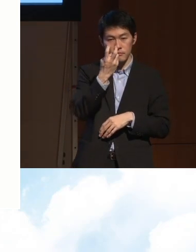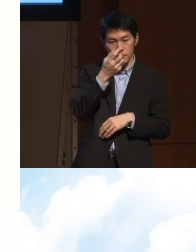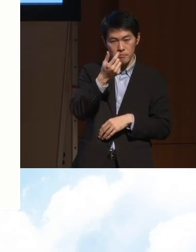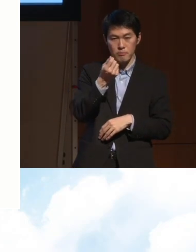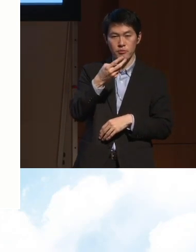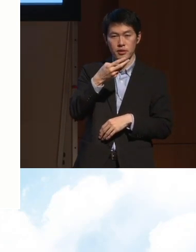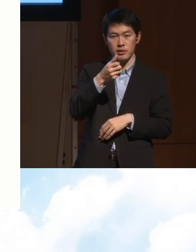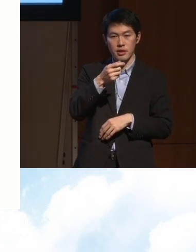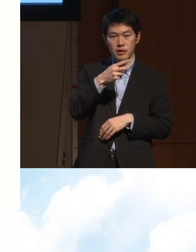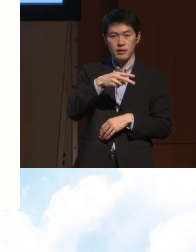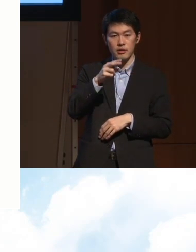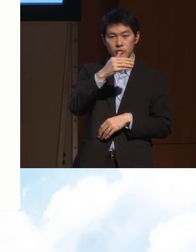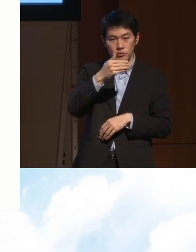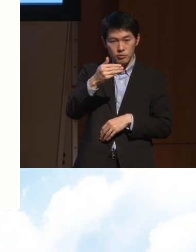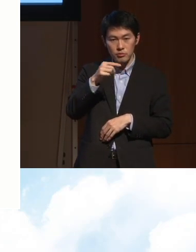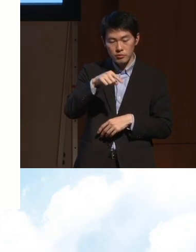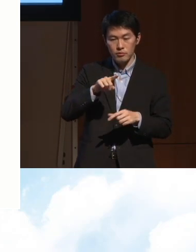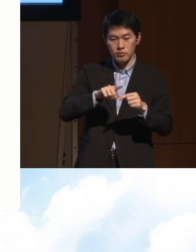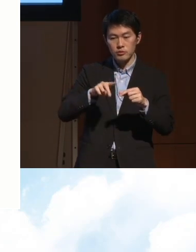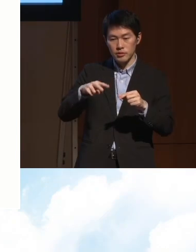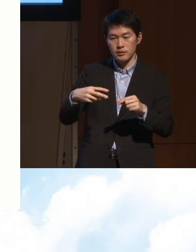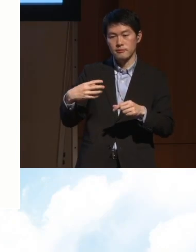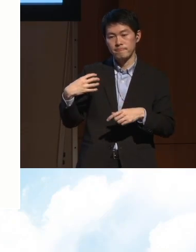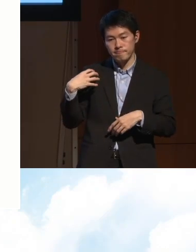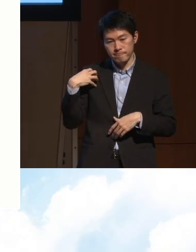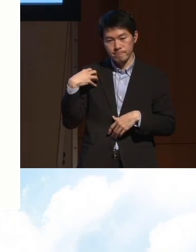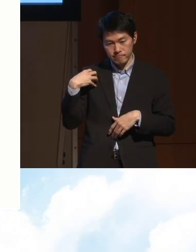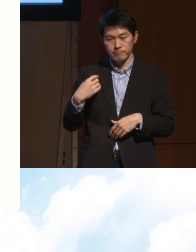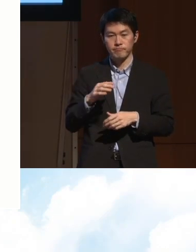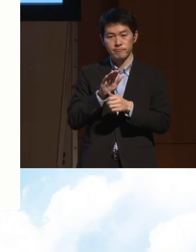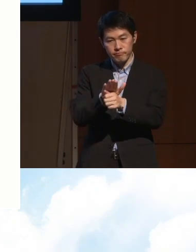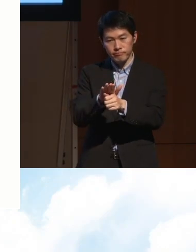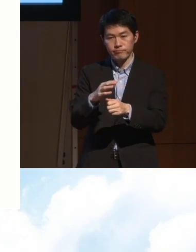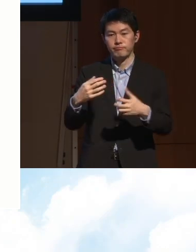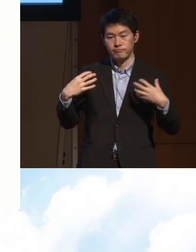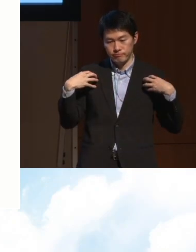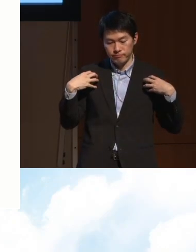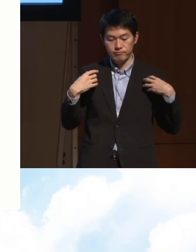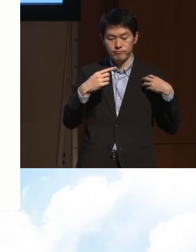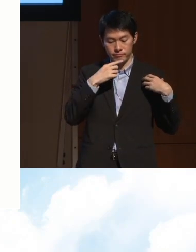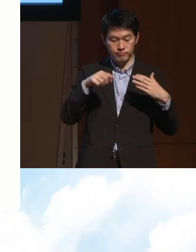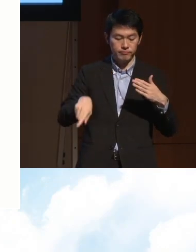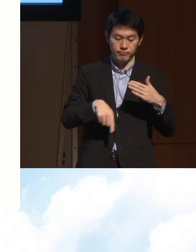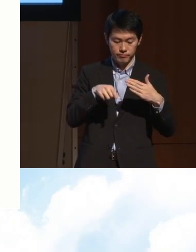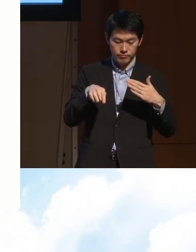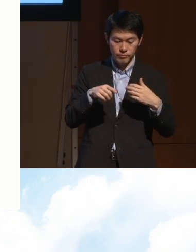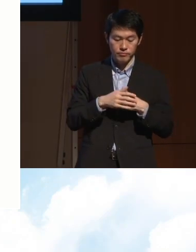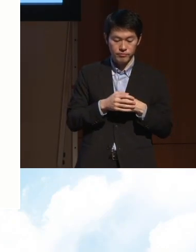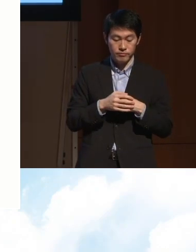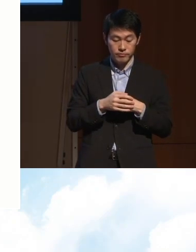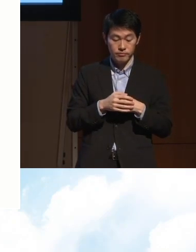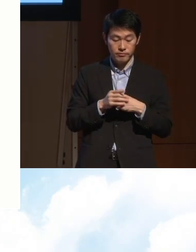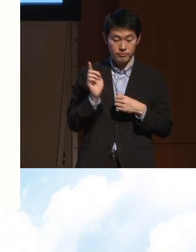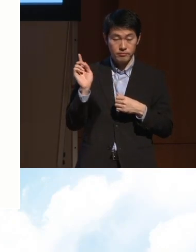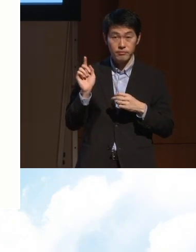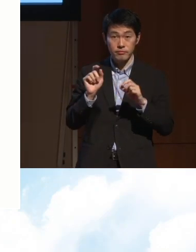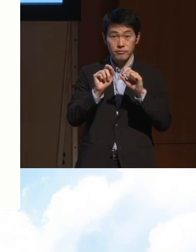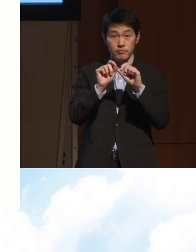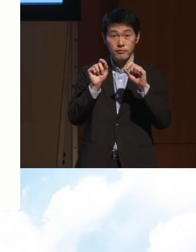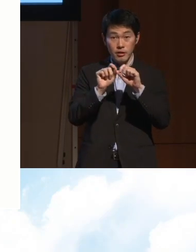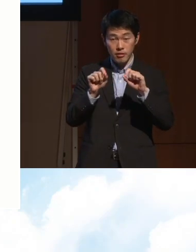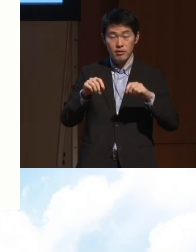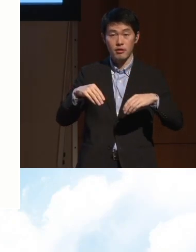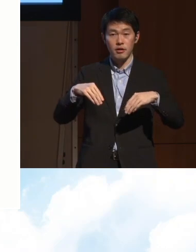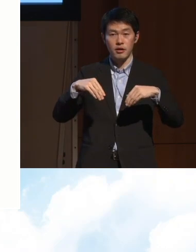and strengthening of intelligence on infectious diseases. And furthermore, NCGM